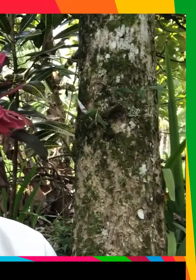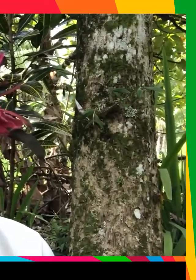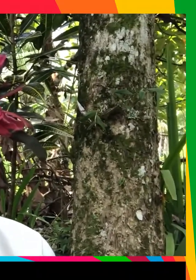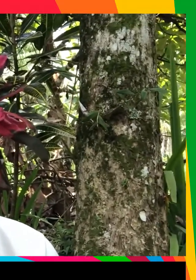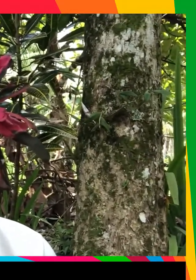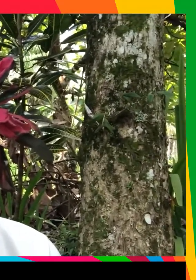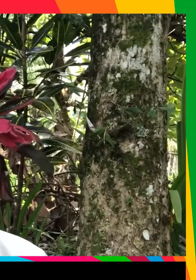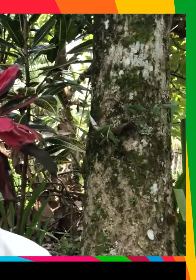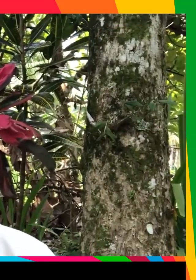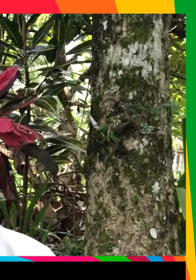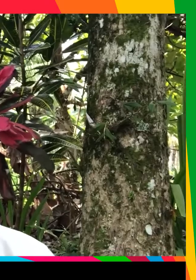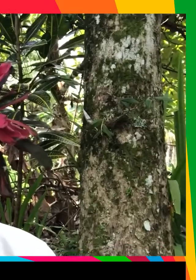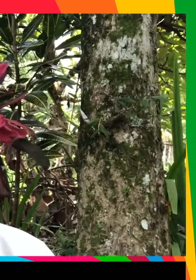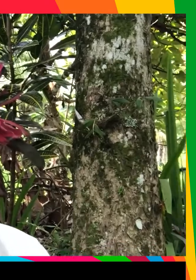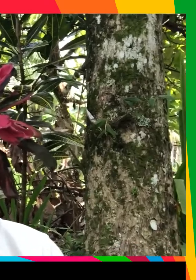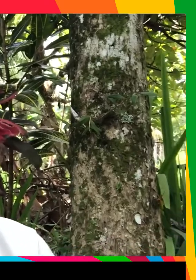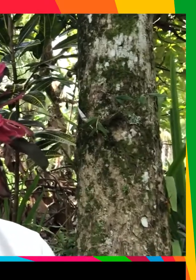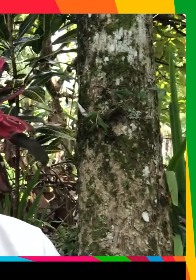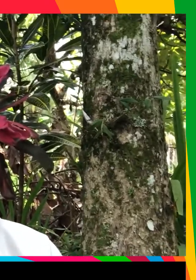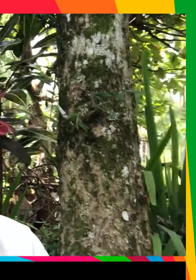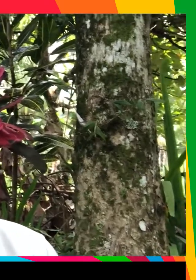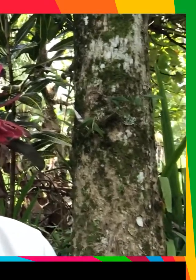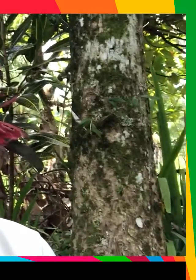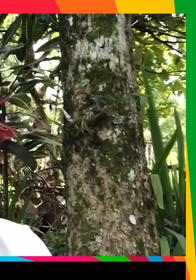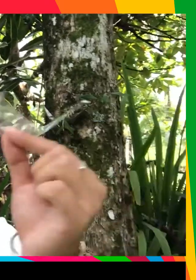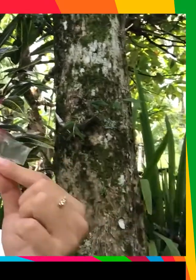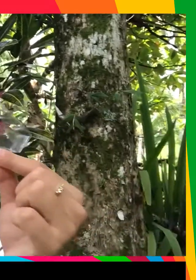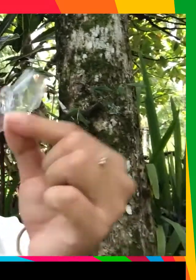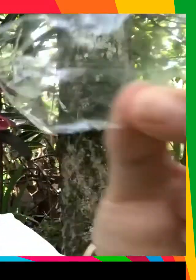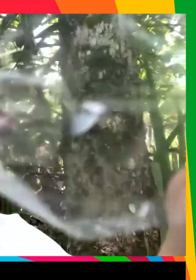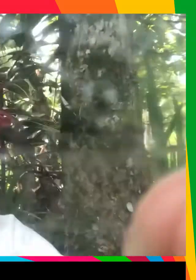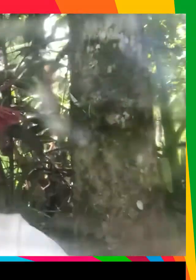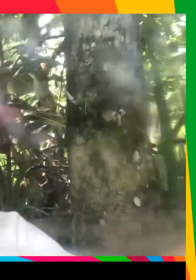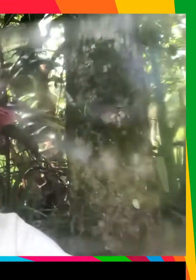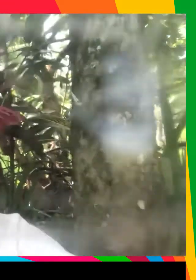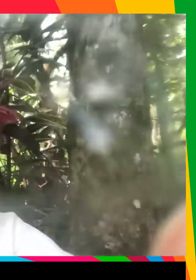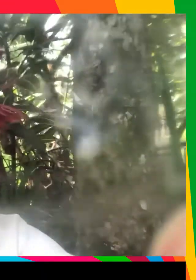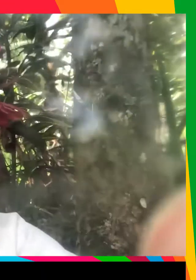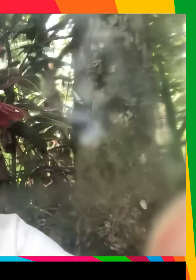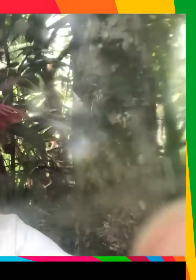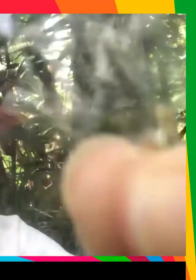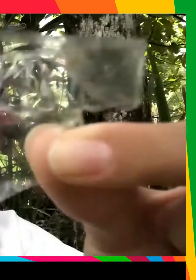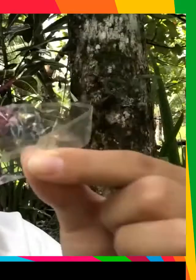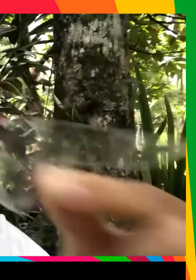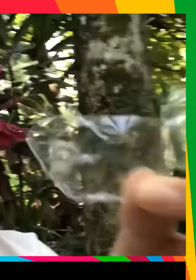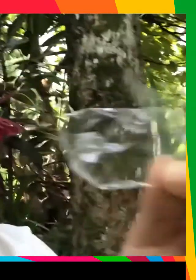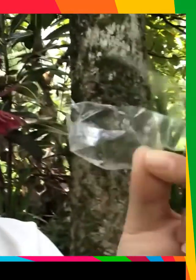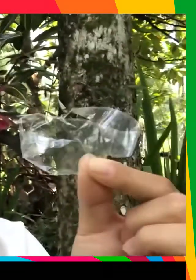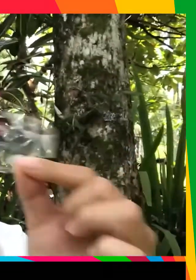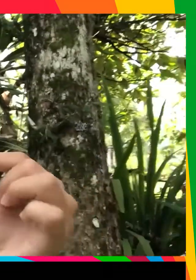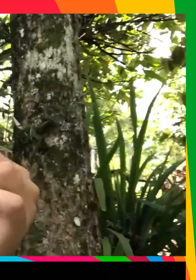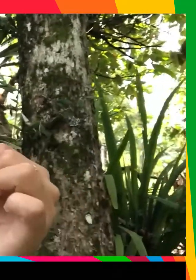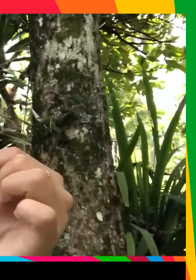that we saw growing up on the island of Bali was the problem of plastic pollution. It's